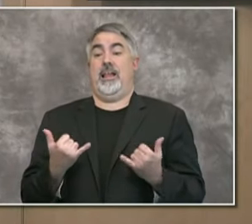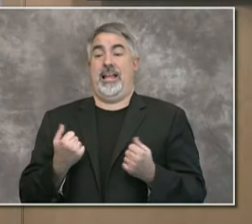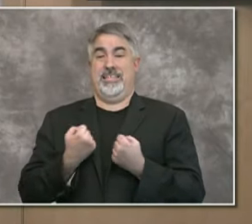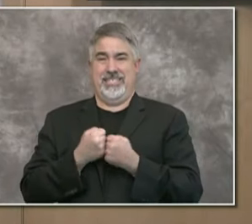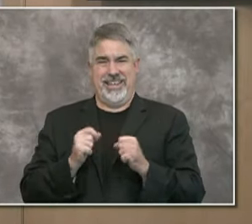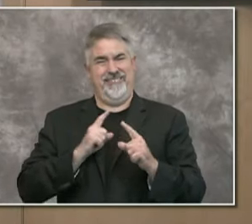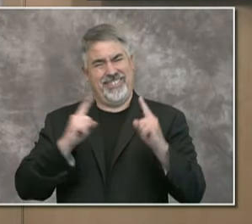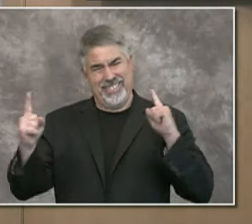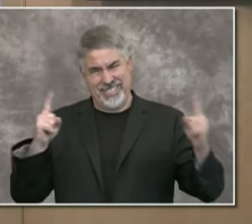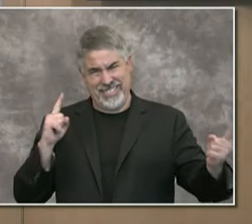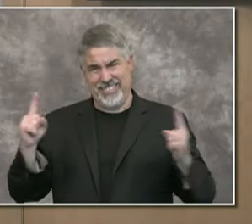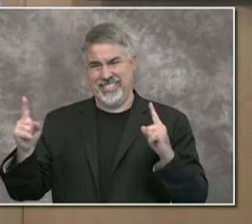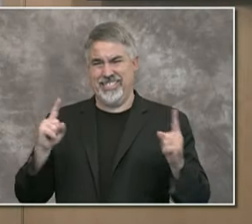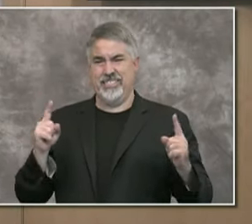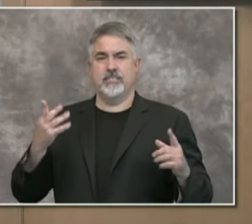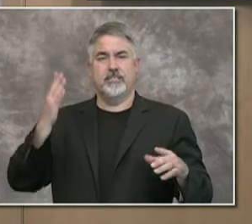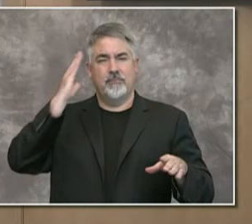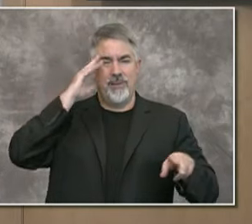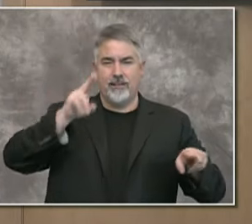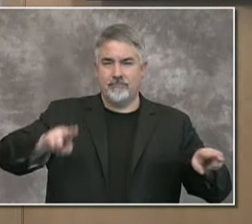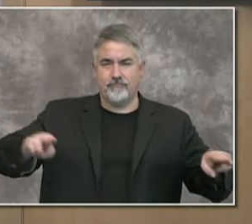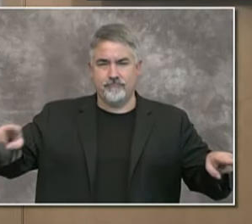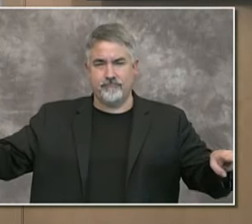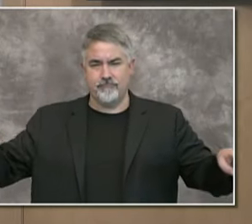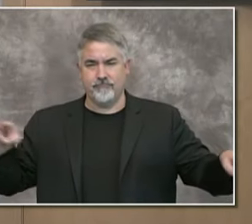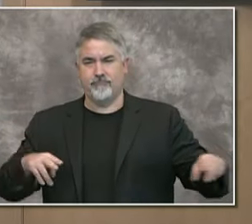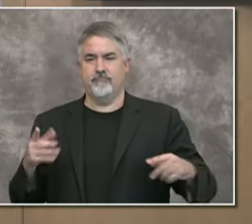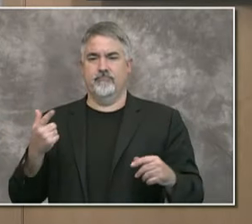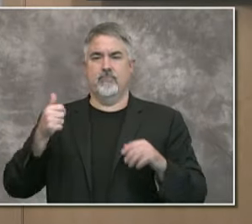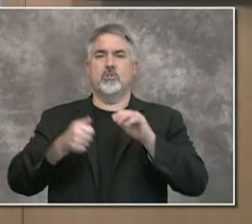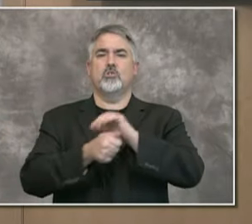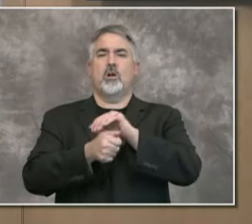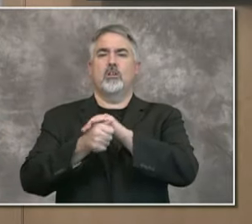bridge shelters at the convention center. Tomorrow's action would